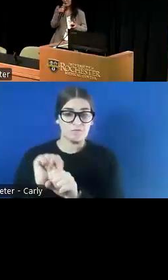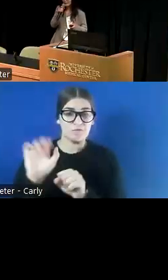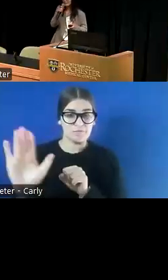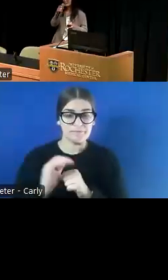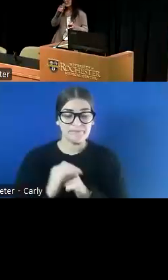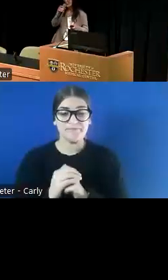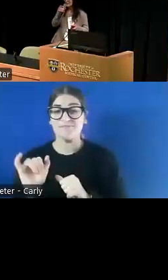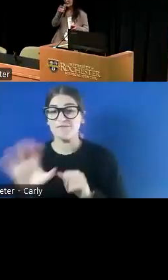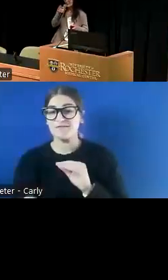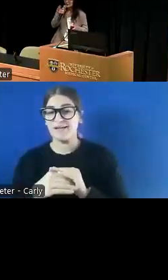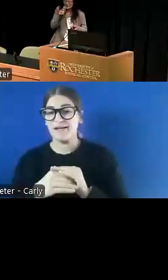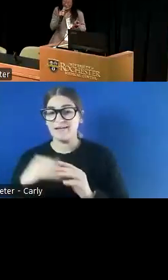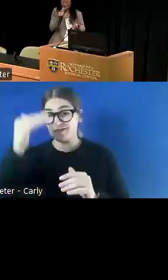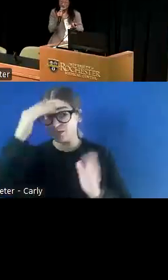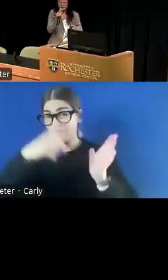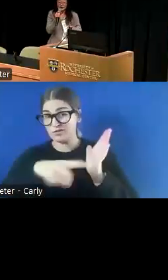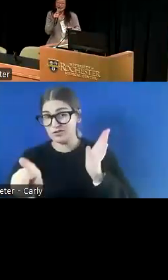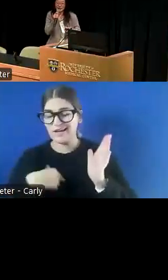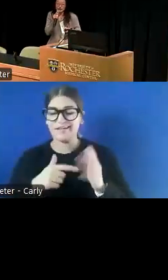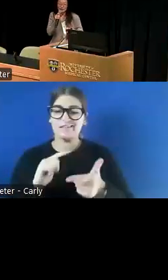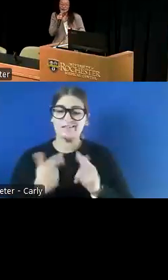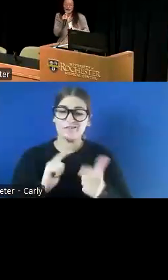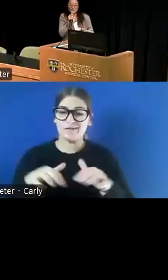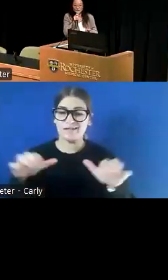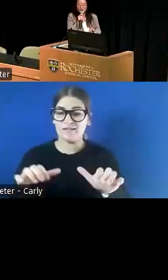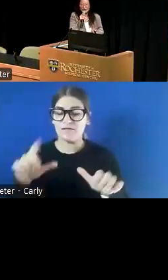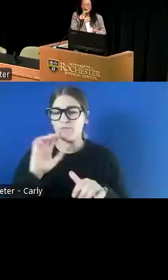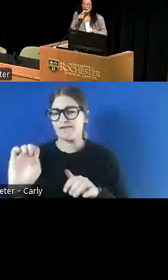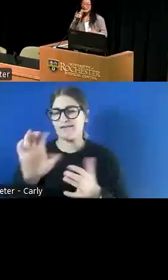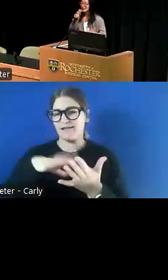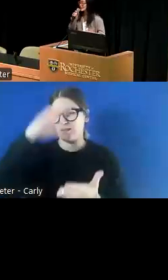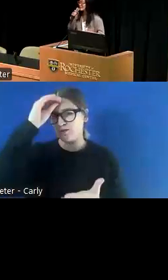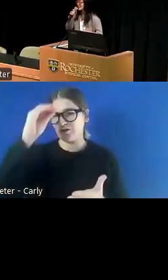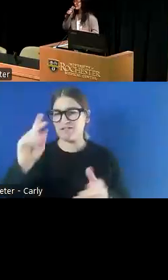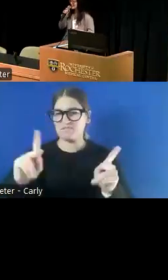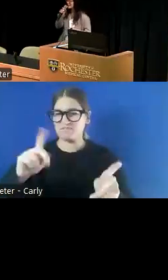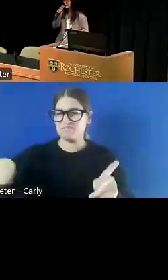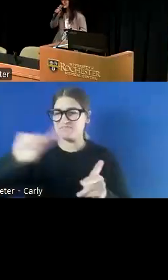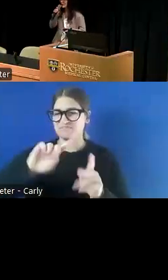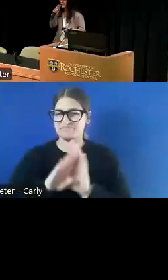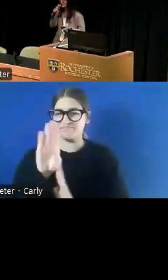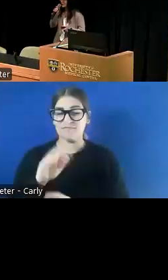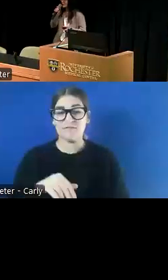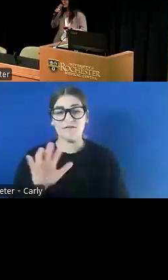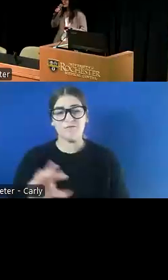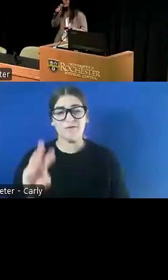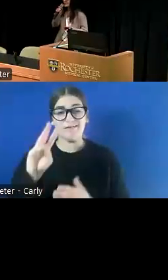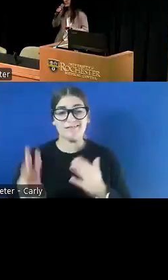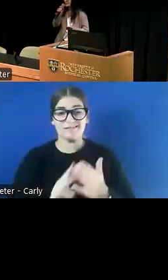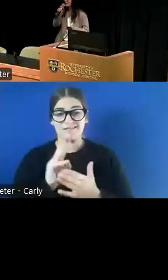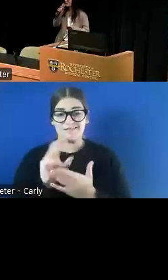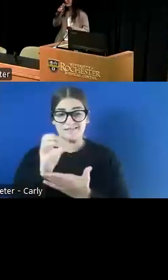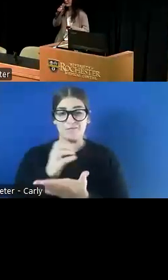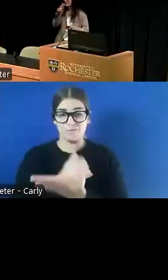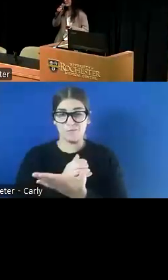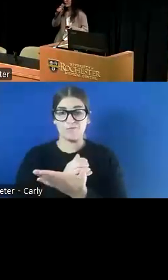knowledge checks and interactive activities with our e-learning experts. So this ended up being a 6-hour-long online course that we ended